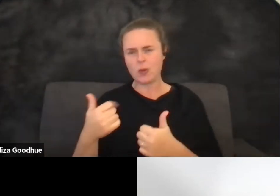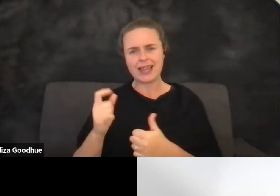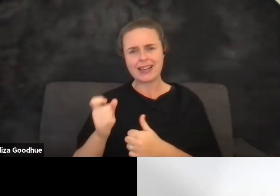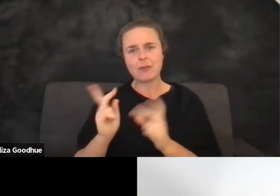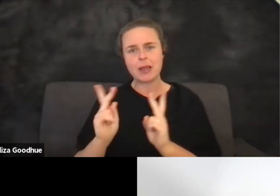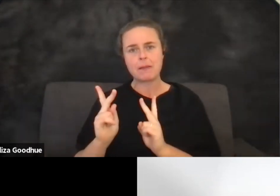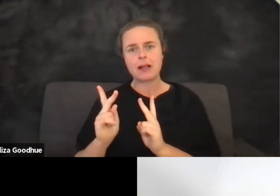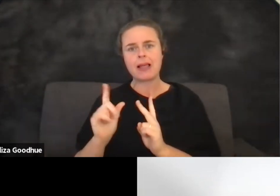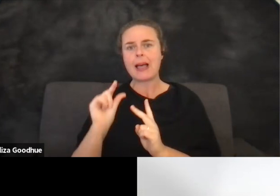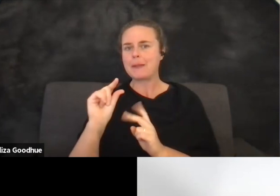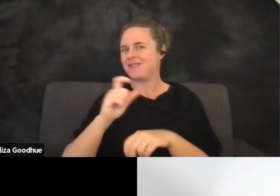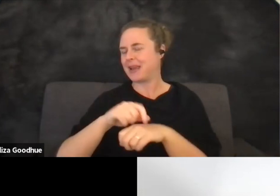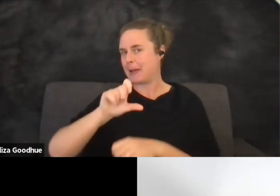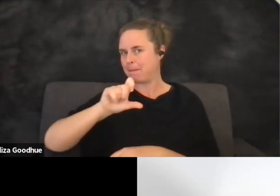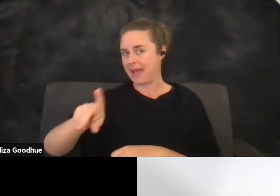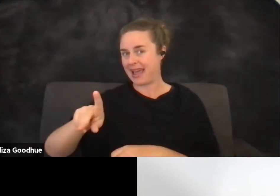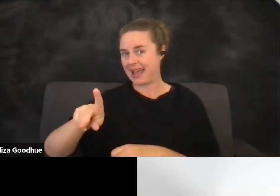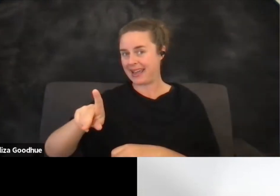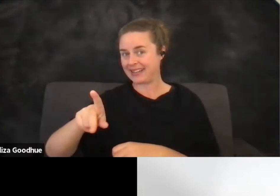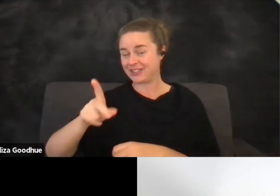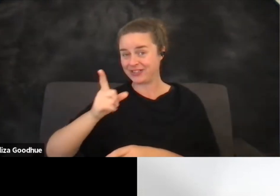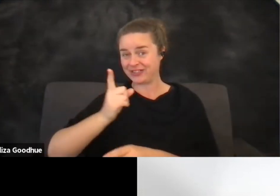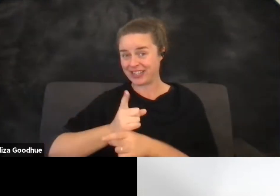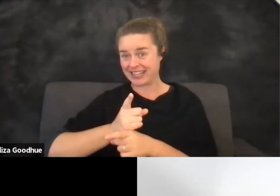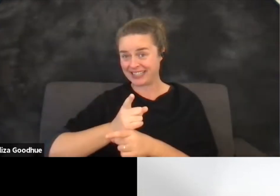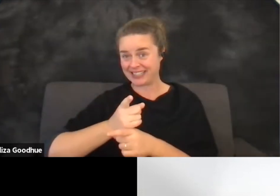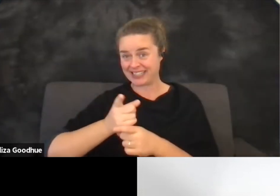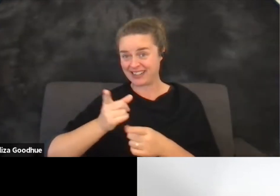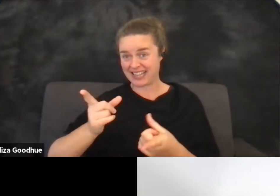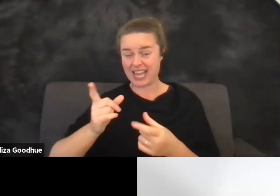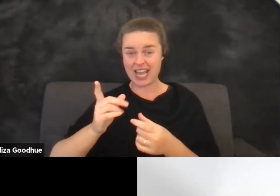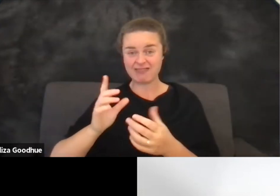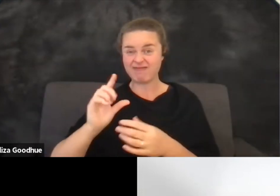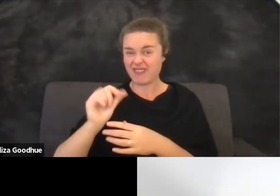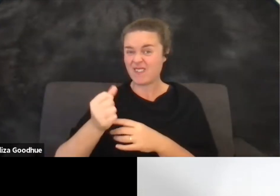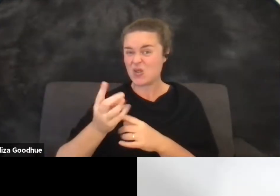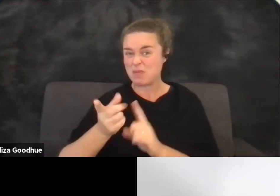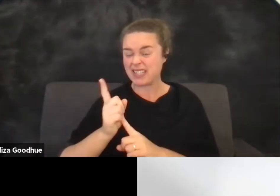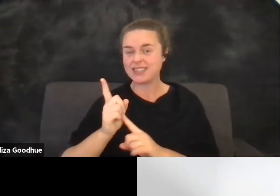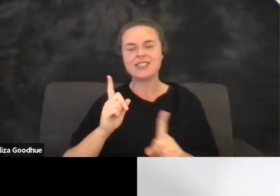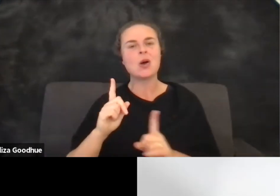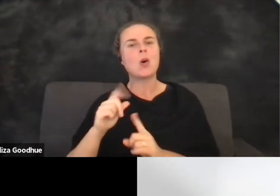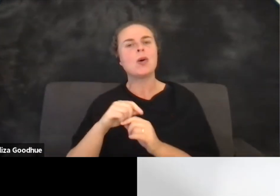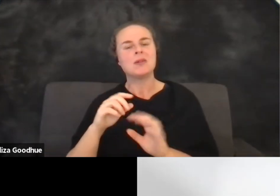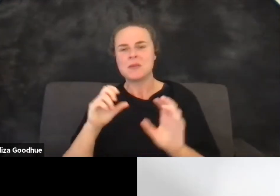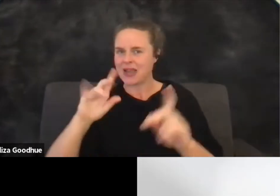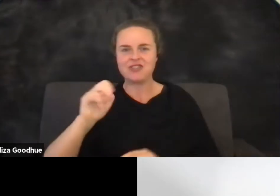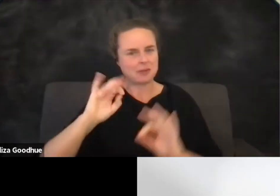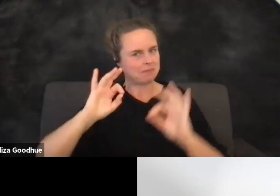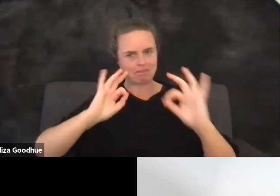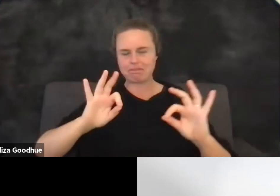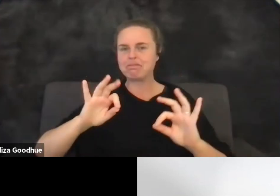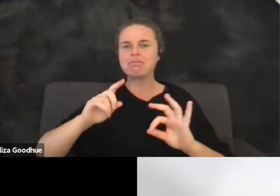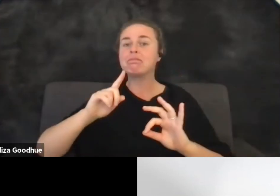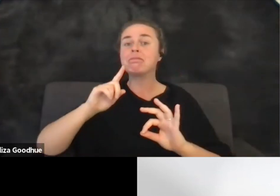bit of time back, as you fill out the Mentimeter. So folks, in the chat box, you have a link there. If you click